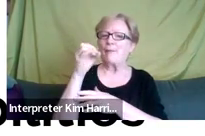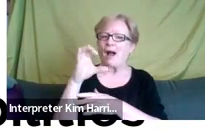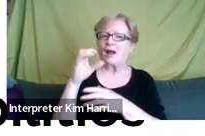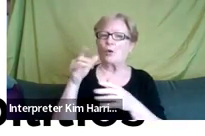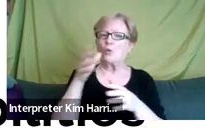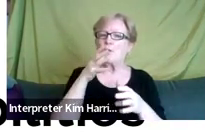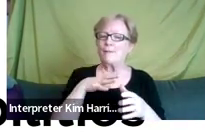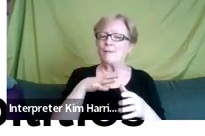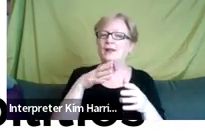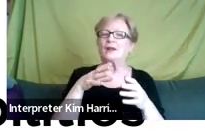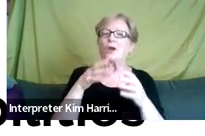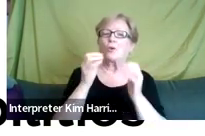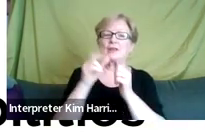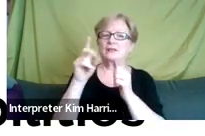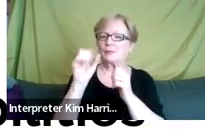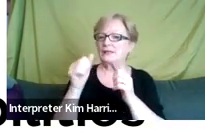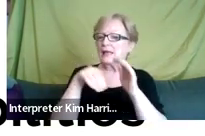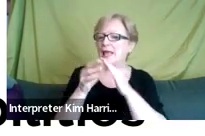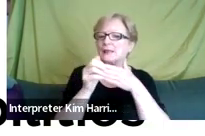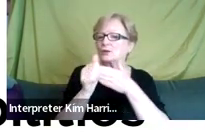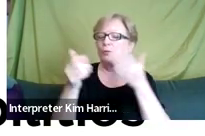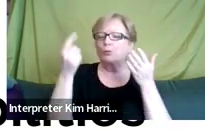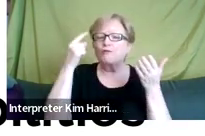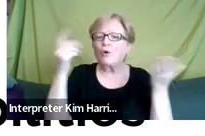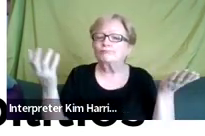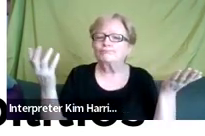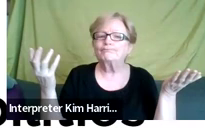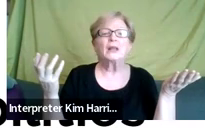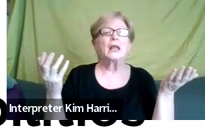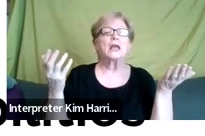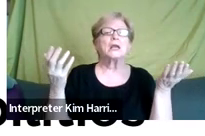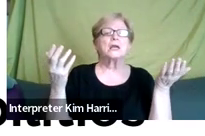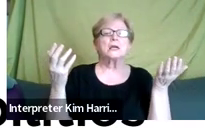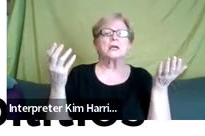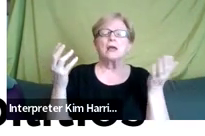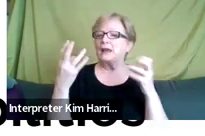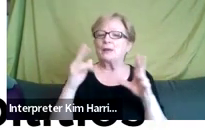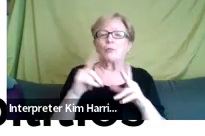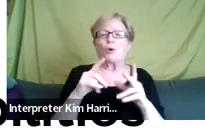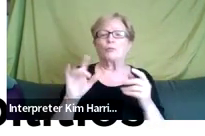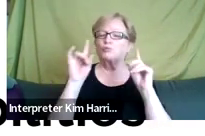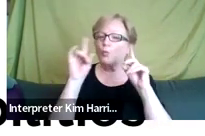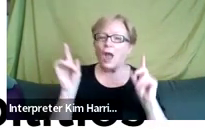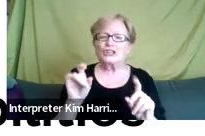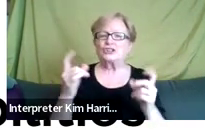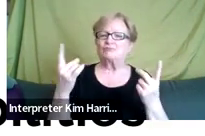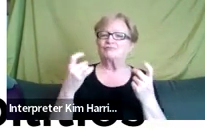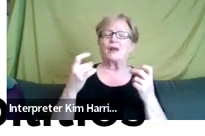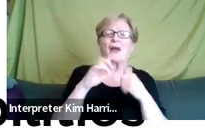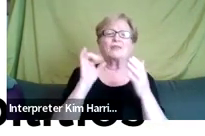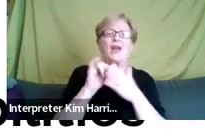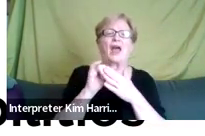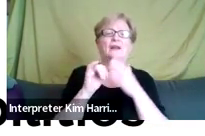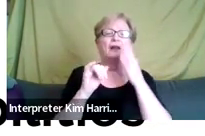and leadership? That might be, you know, some people's question. And so there was a